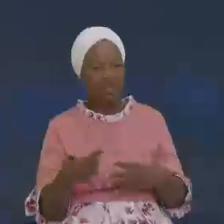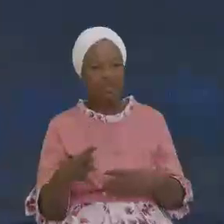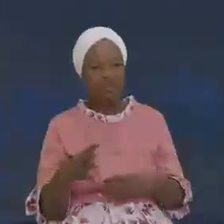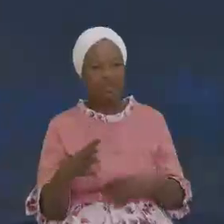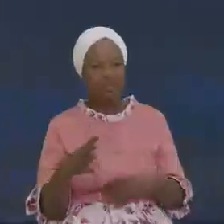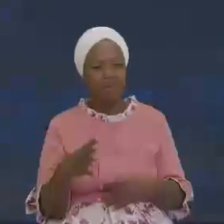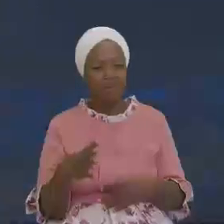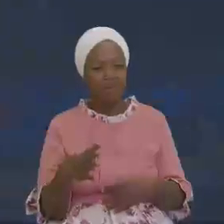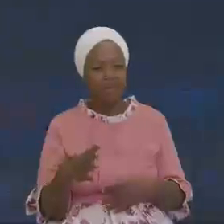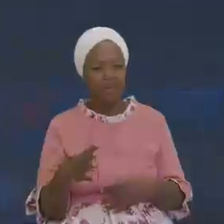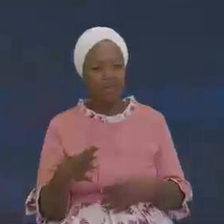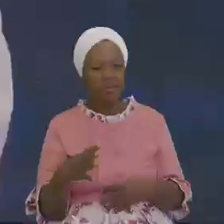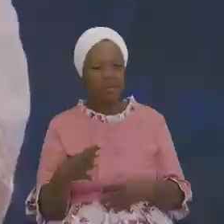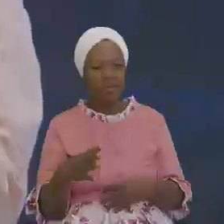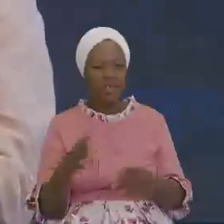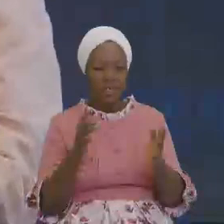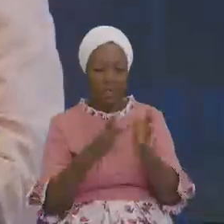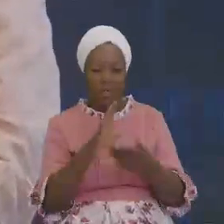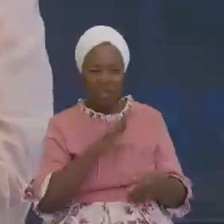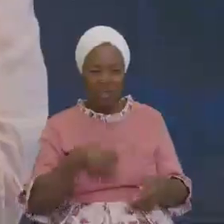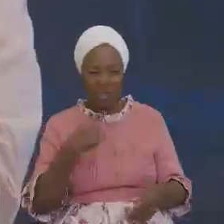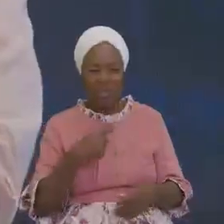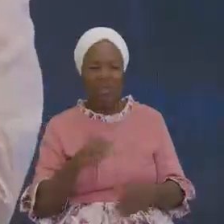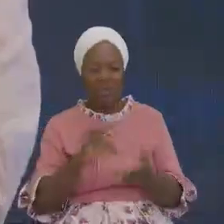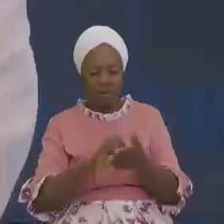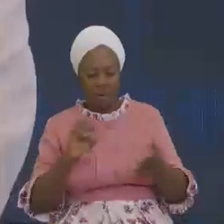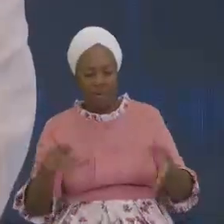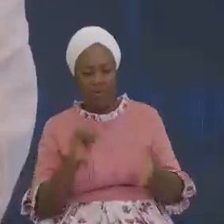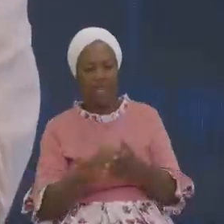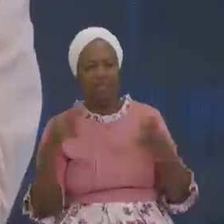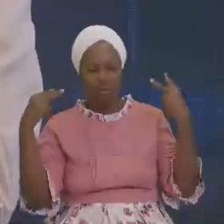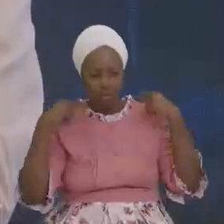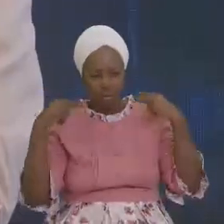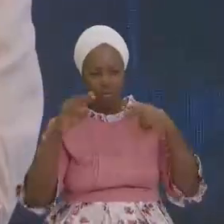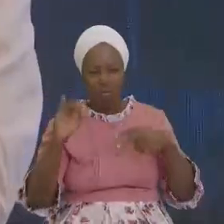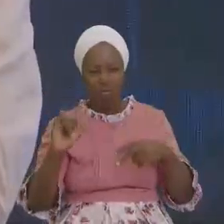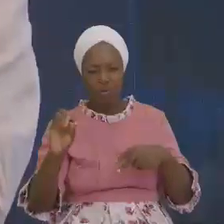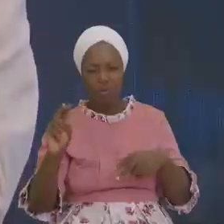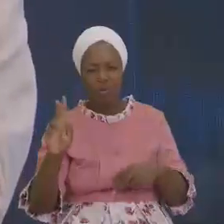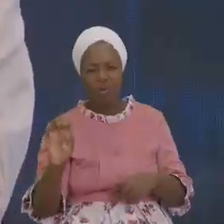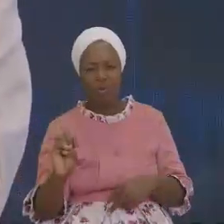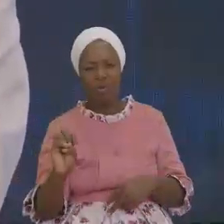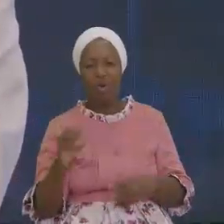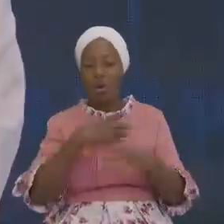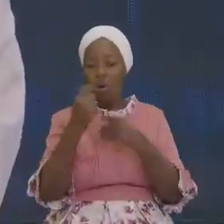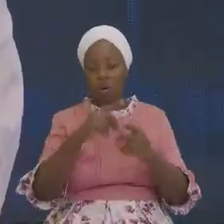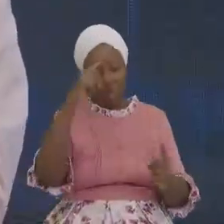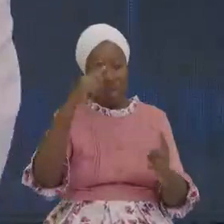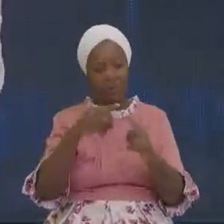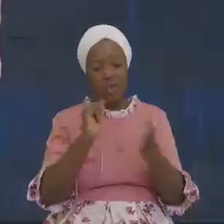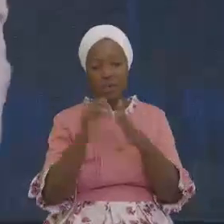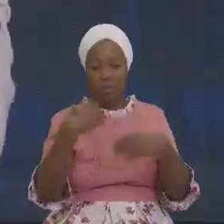He says, remove that yoke. All the covenant you made with that evil